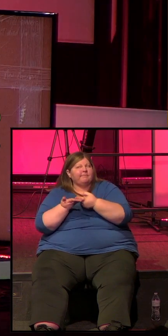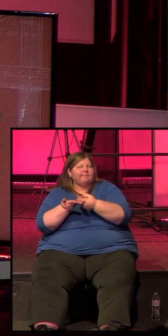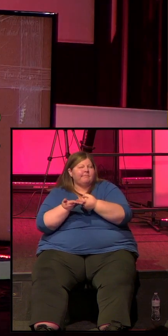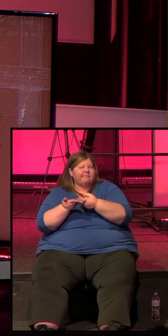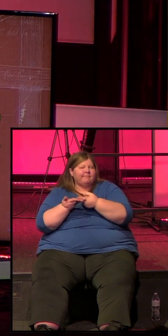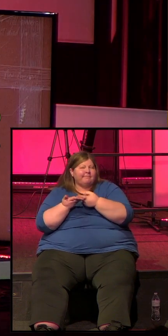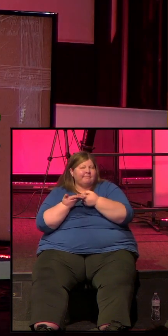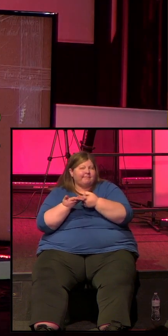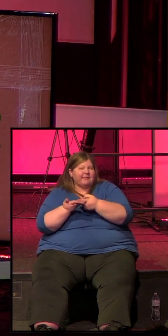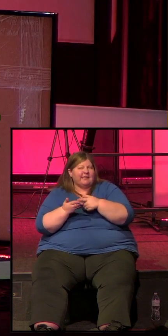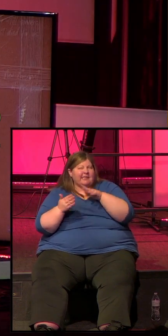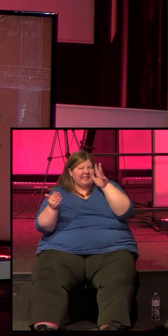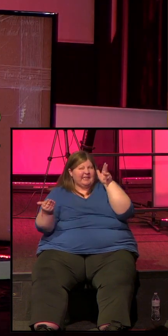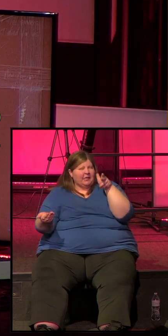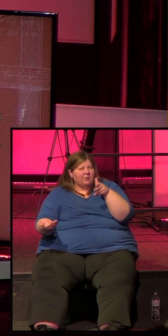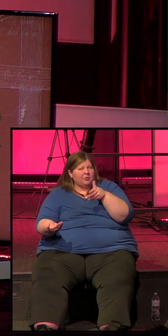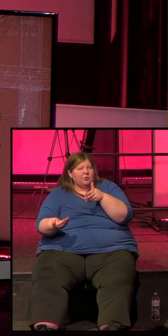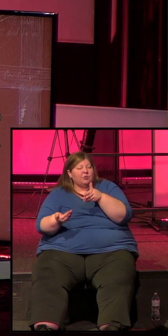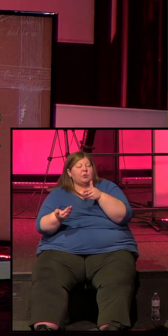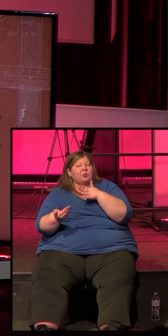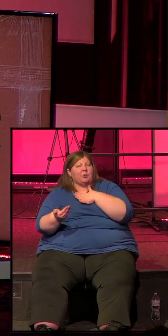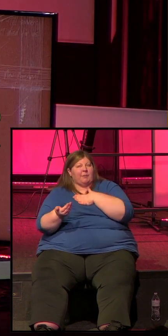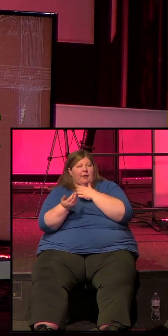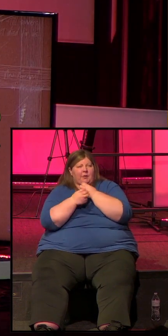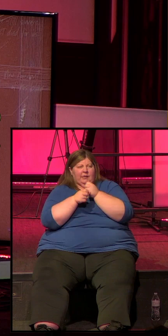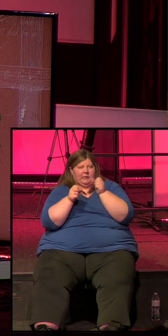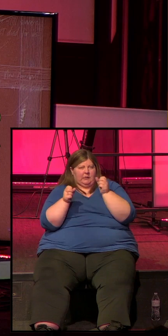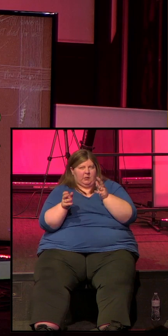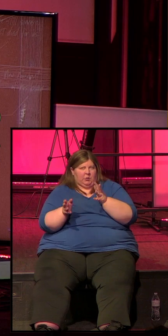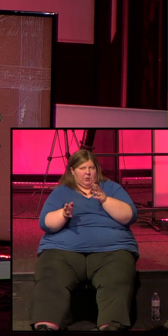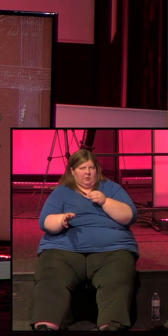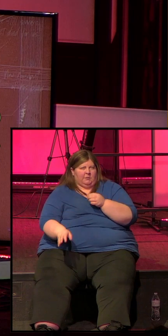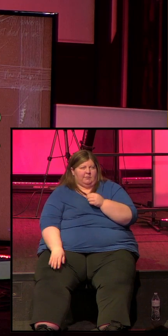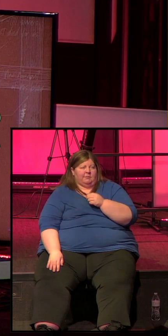just introduce you to my rescuer?